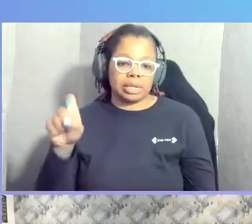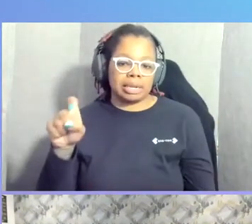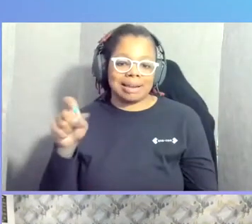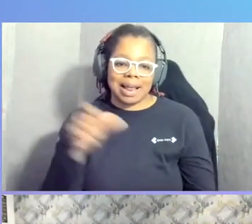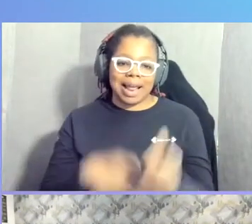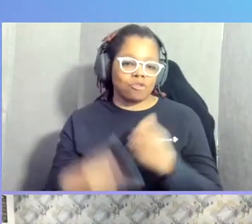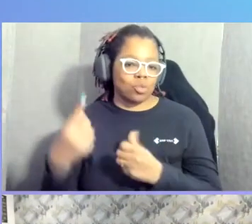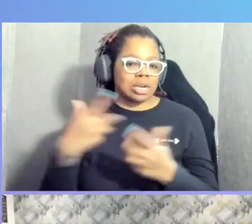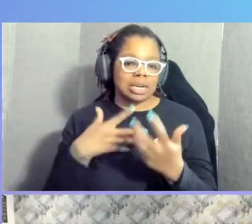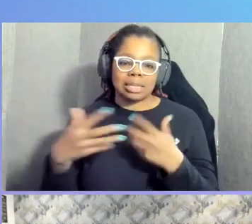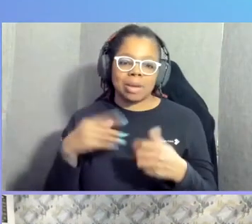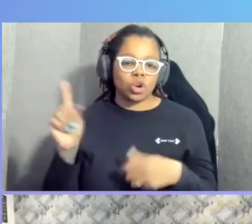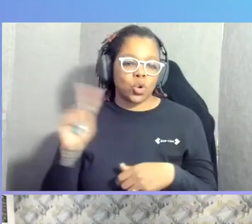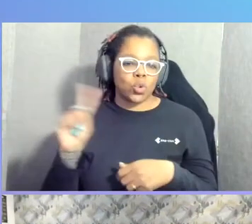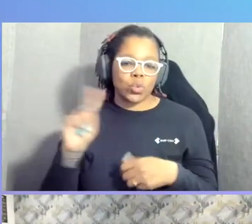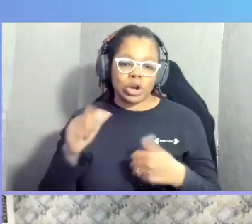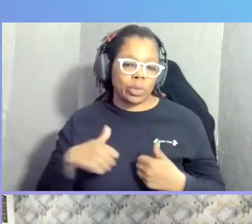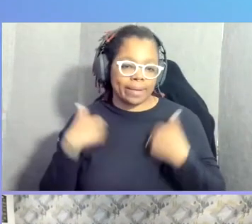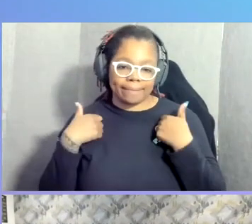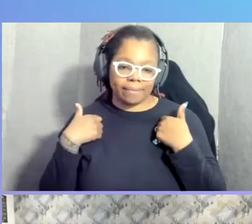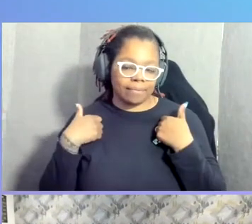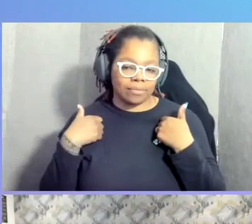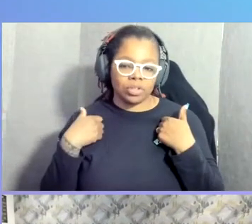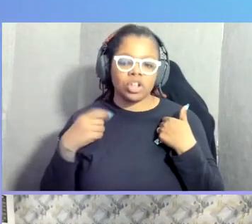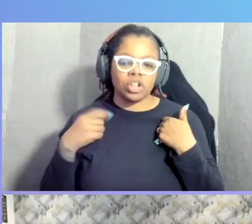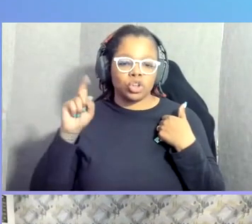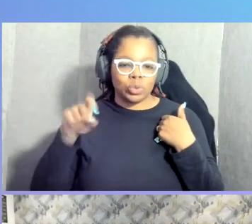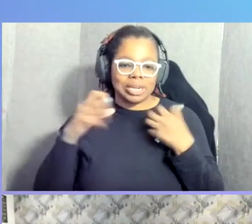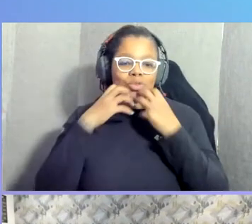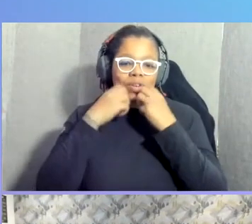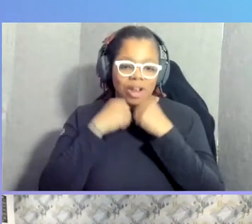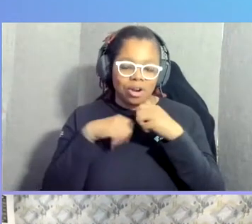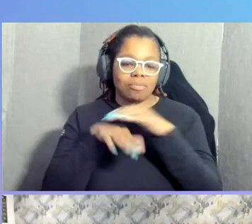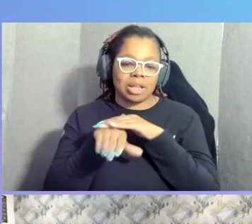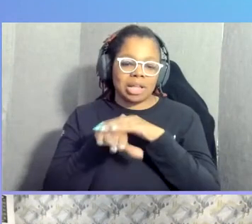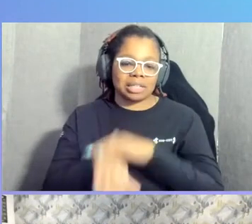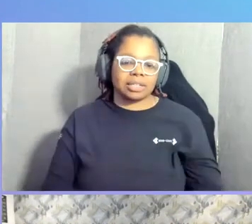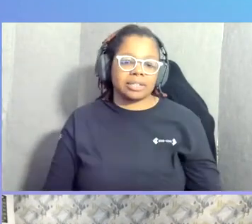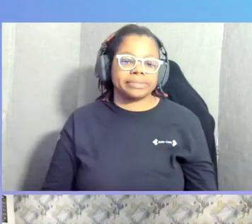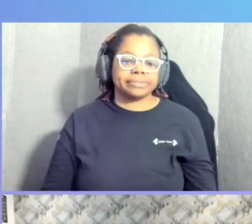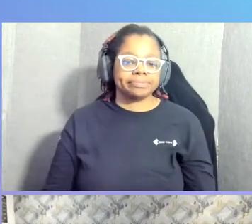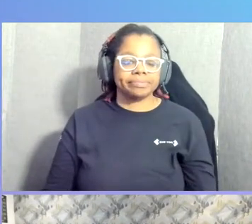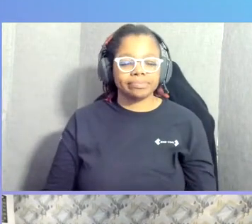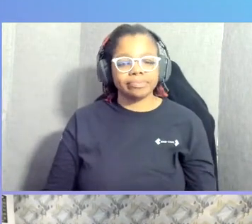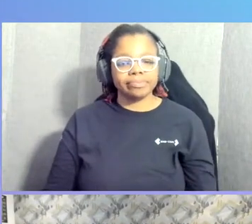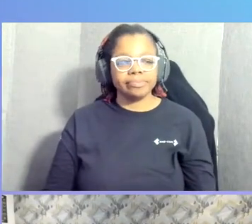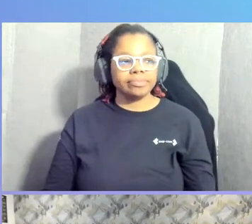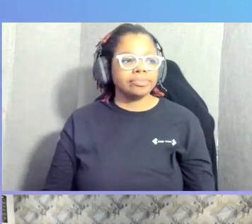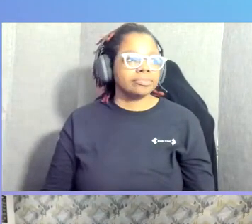no matter where you are, you need to care about accessibility.